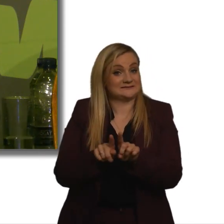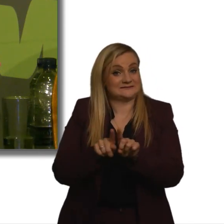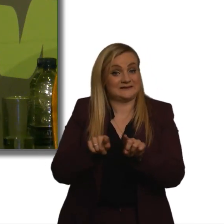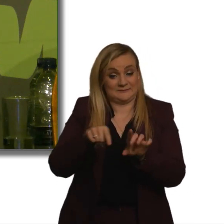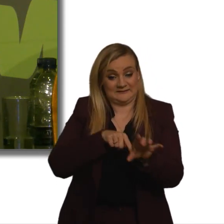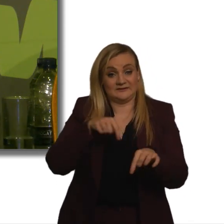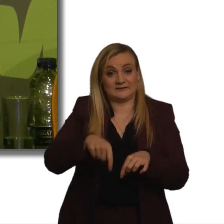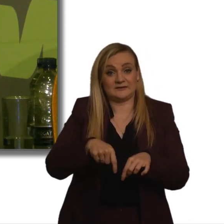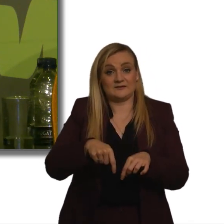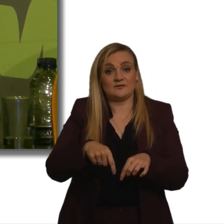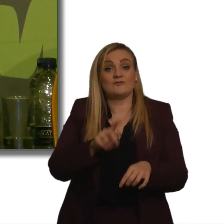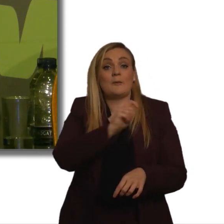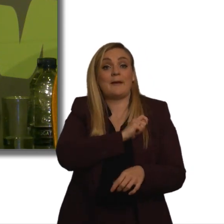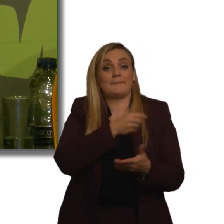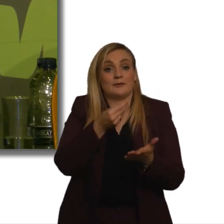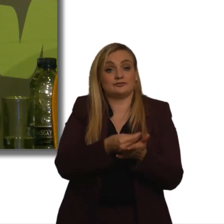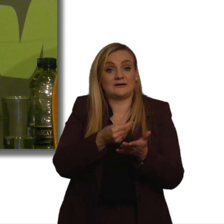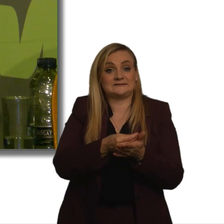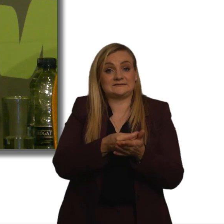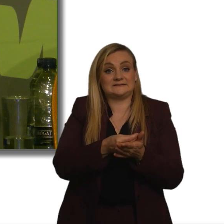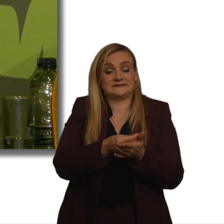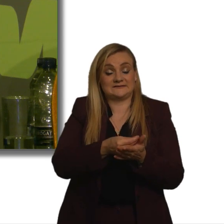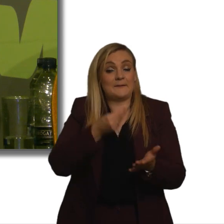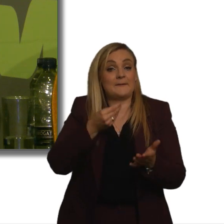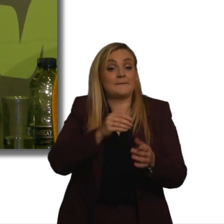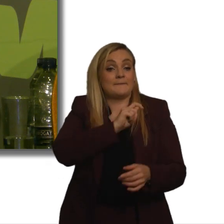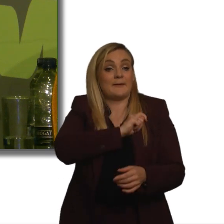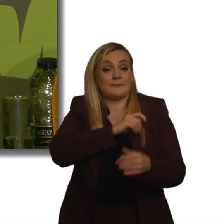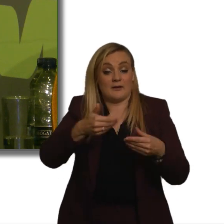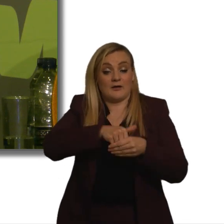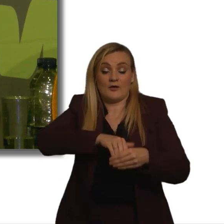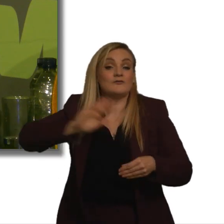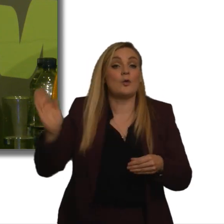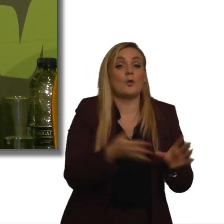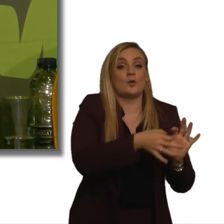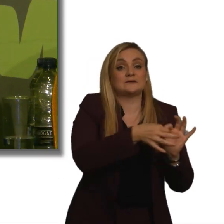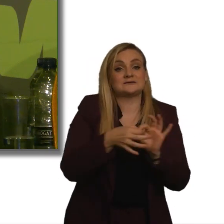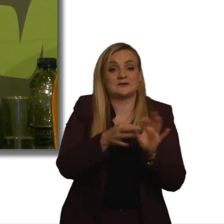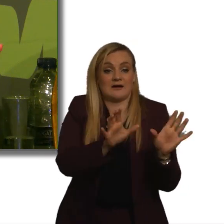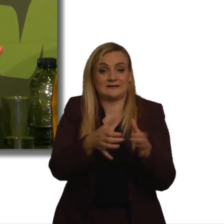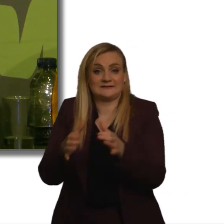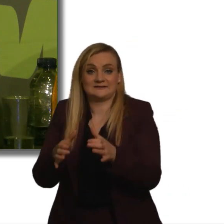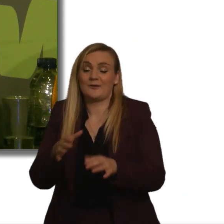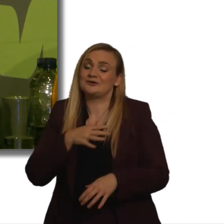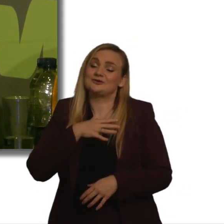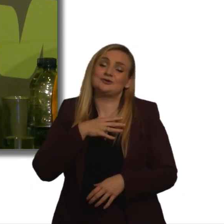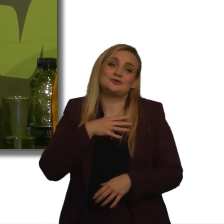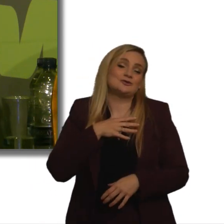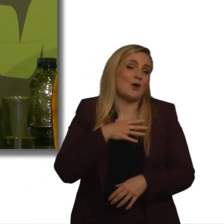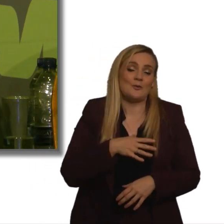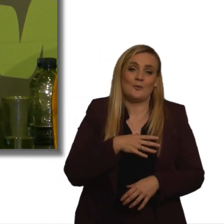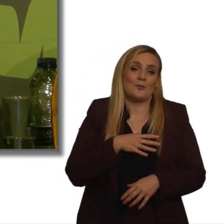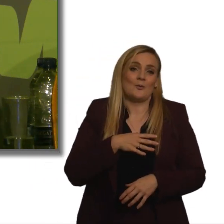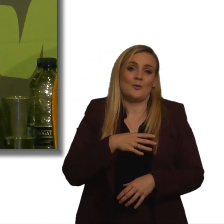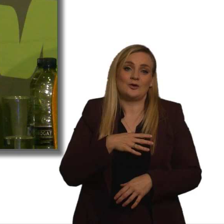member prices we offer to members of all societies. So what I really don't want to hear in any of